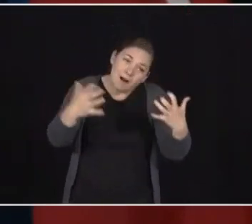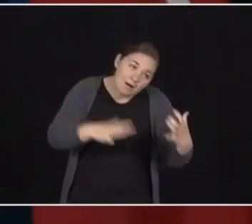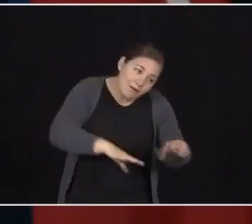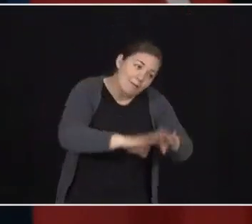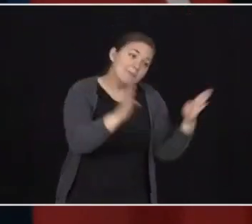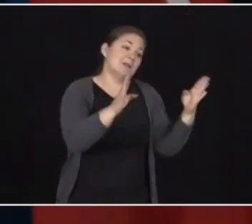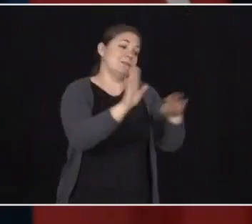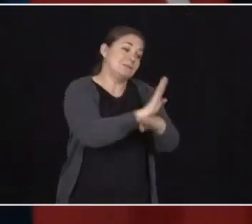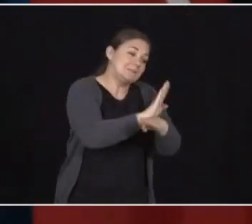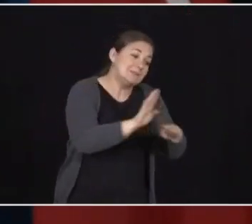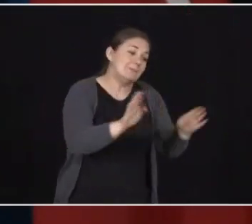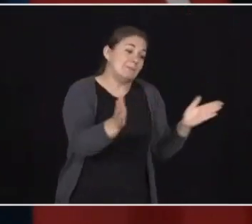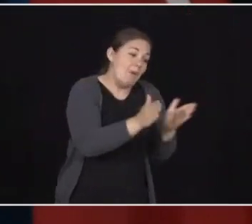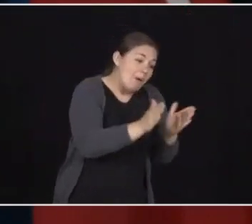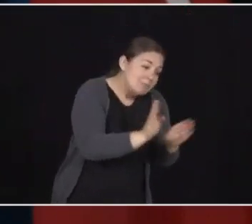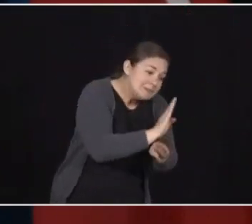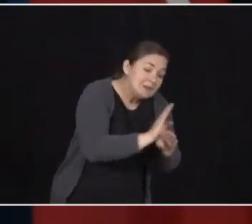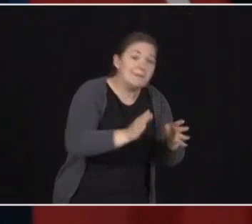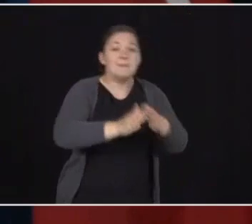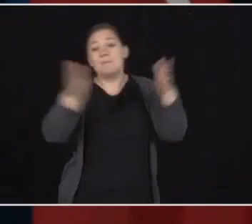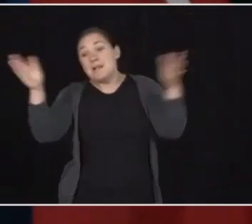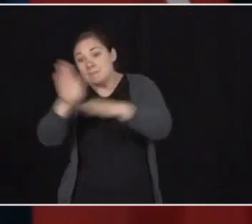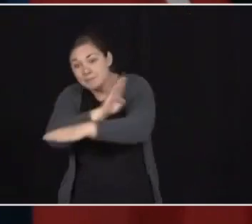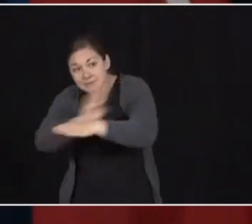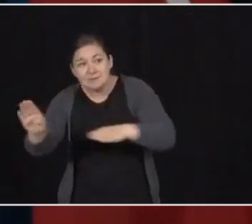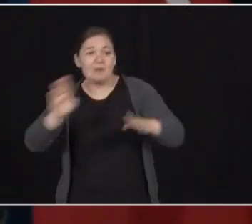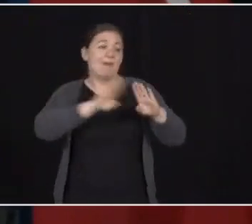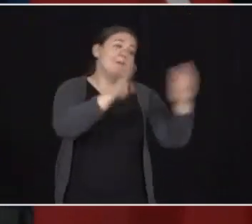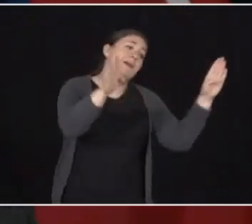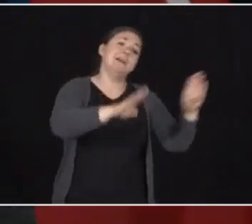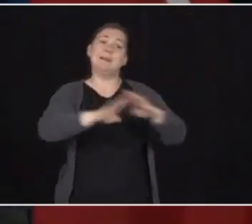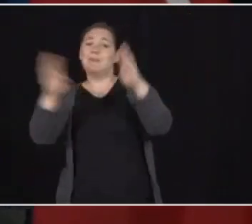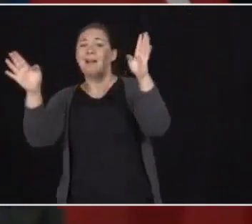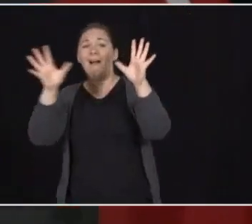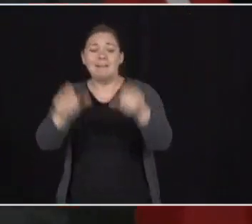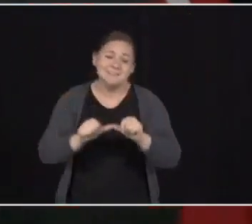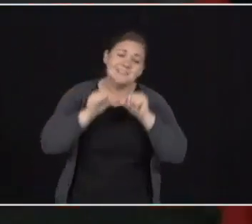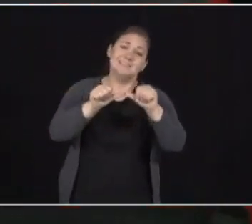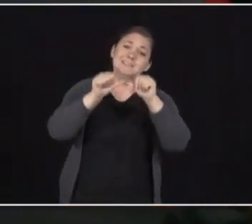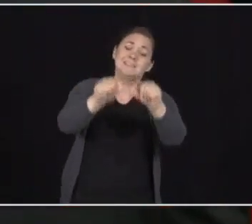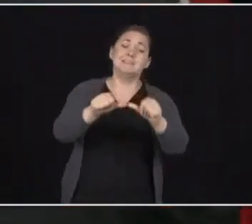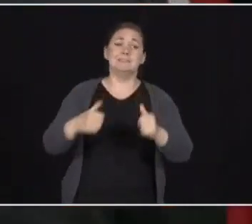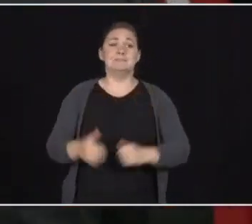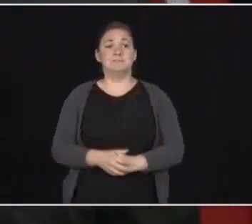and large and medium to survive. But I'll pass this over to the Minister of Health.